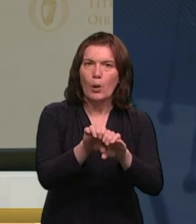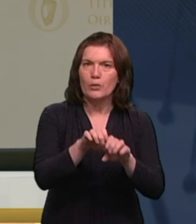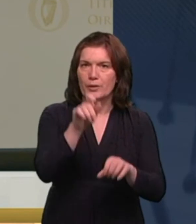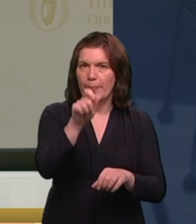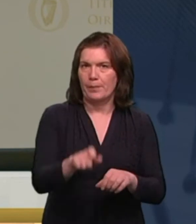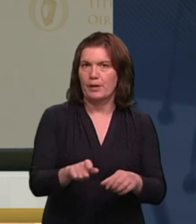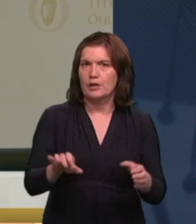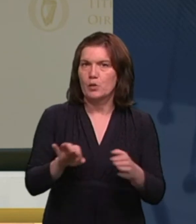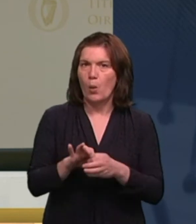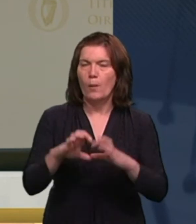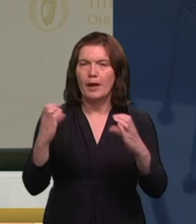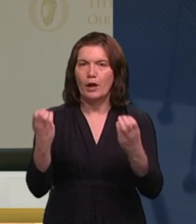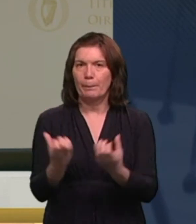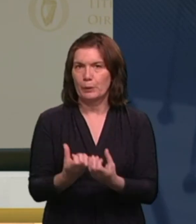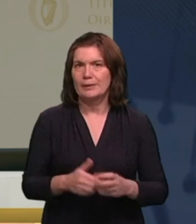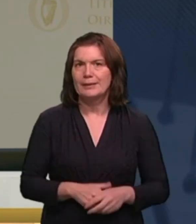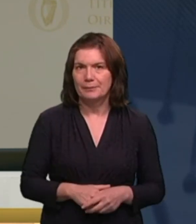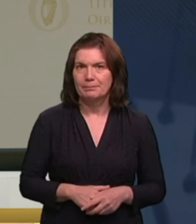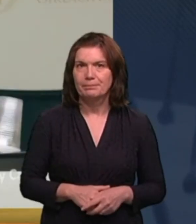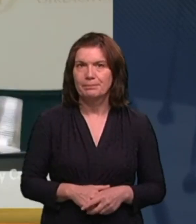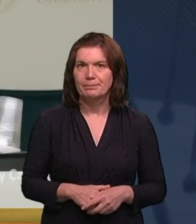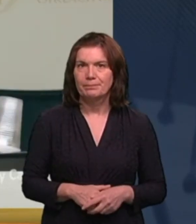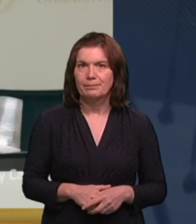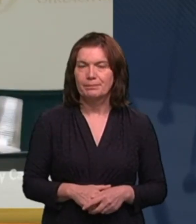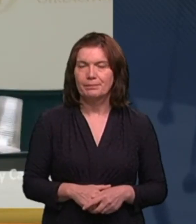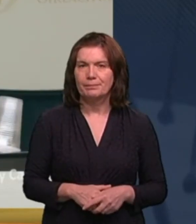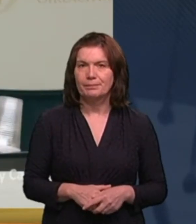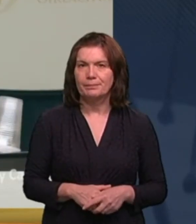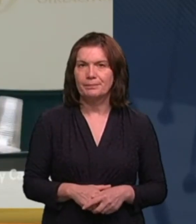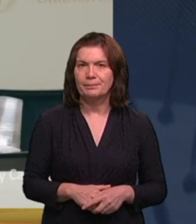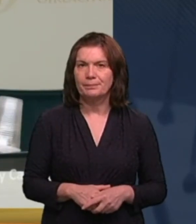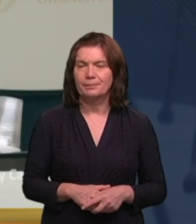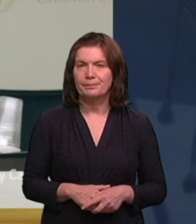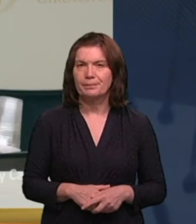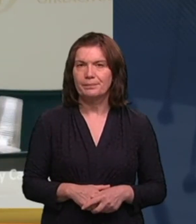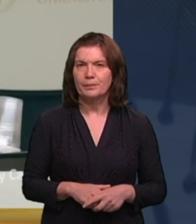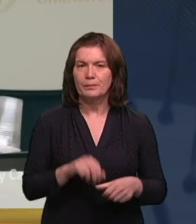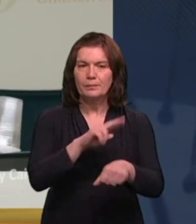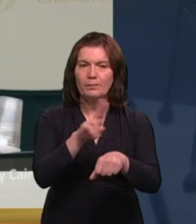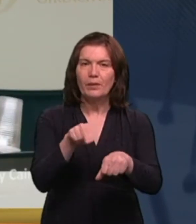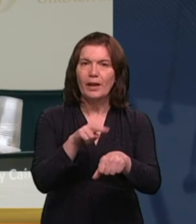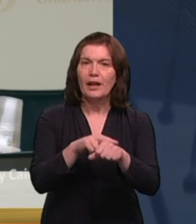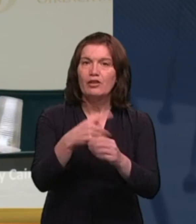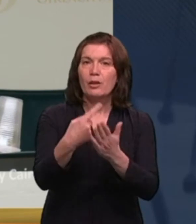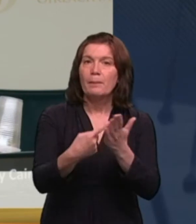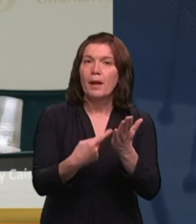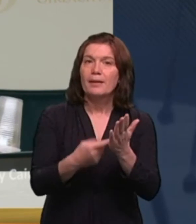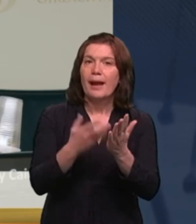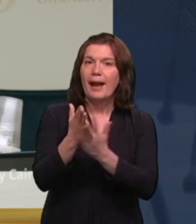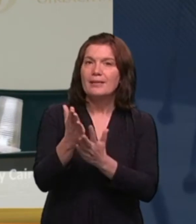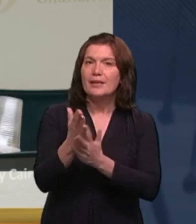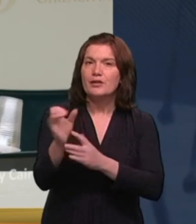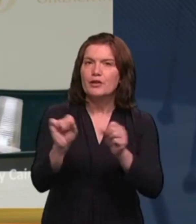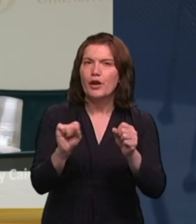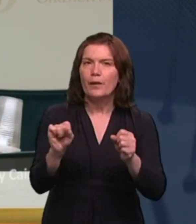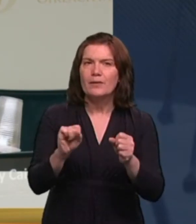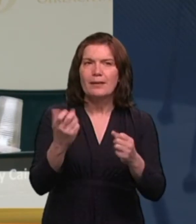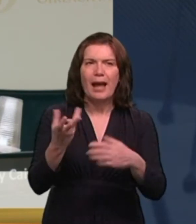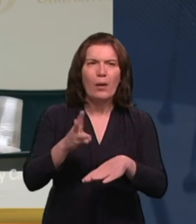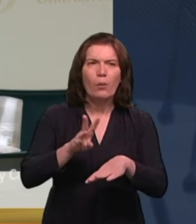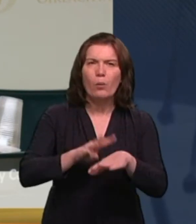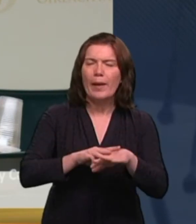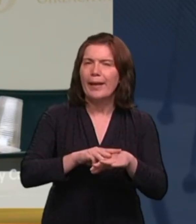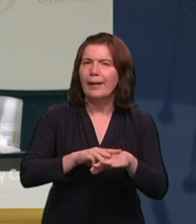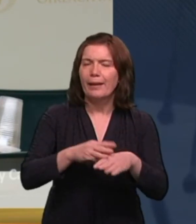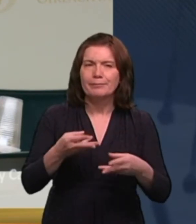possible. Thank you. Just the final question, Chair, was on the national policy on access to services and how kind of well integrated it